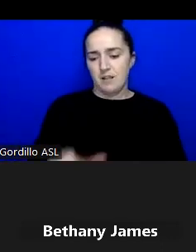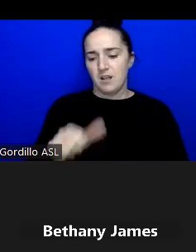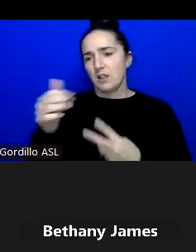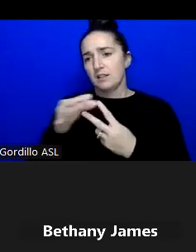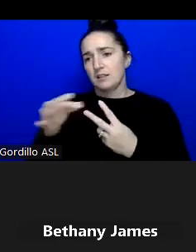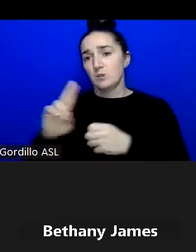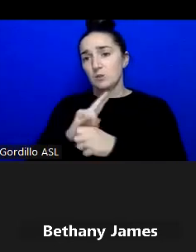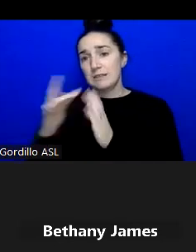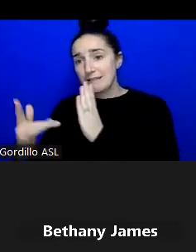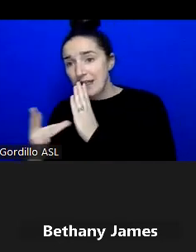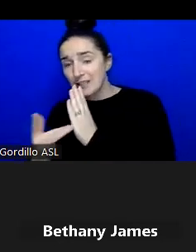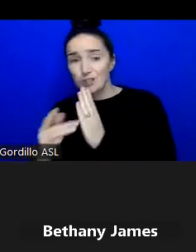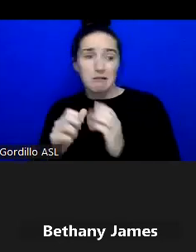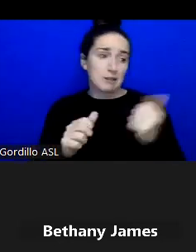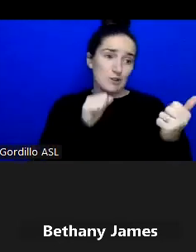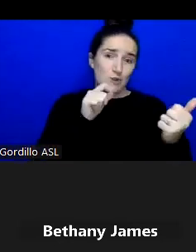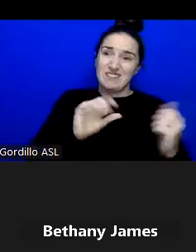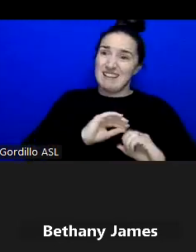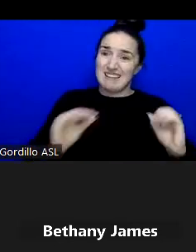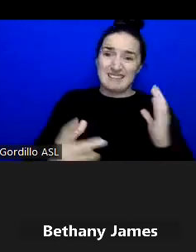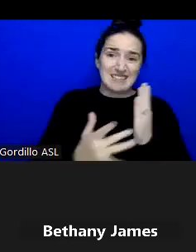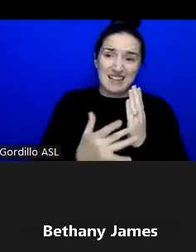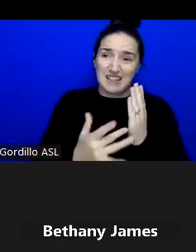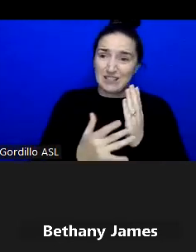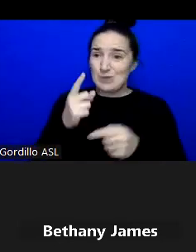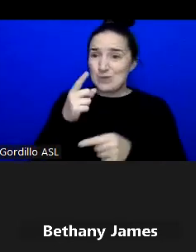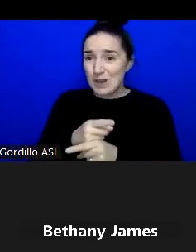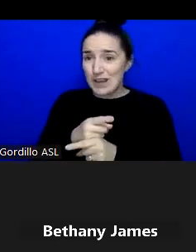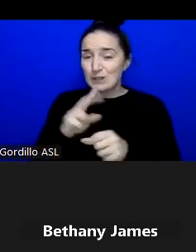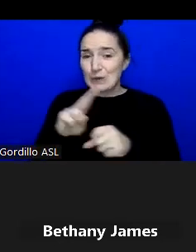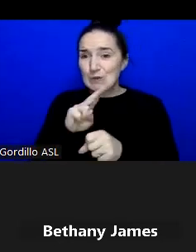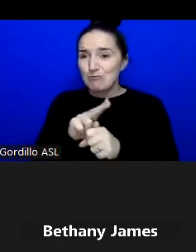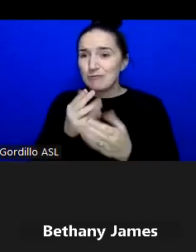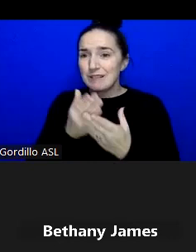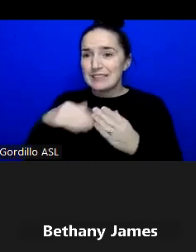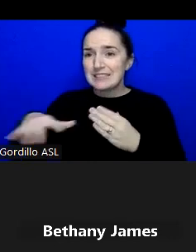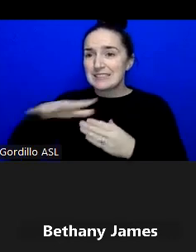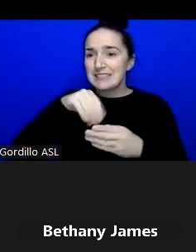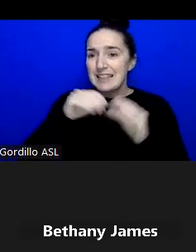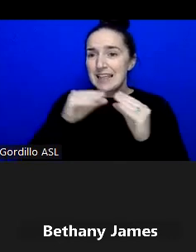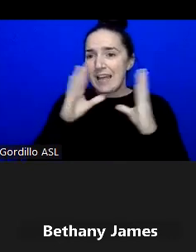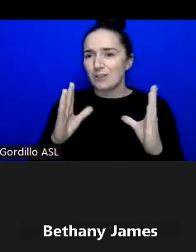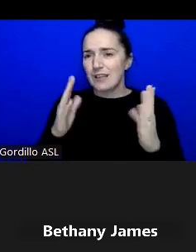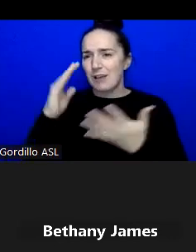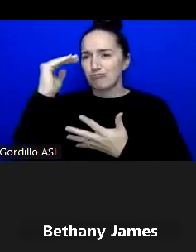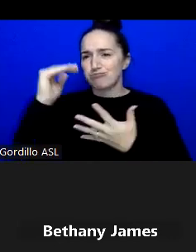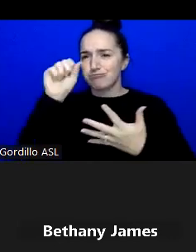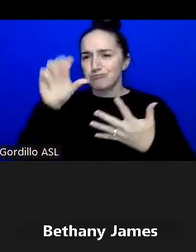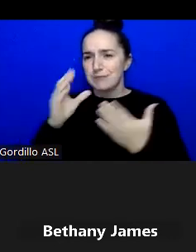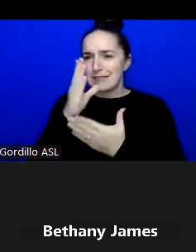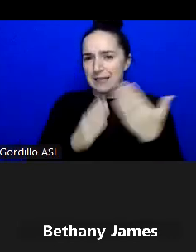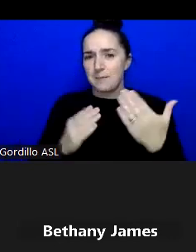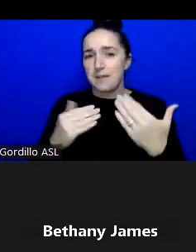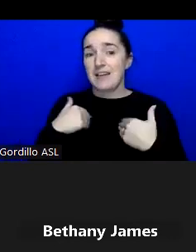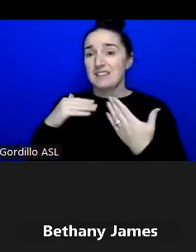options that don't need any technology, things people can do right just with stuff that they have around the house. I've listed some of those out there. I do have a really nice handout that